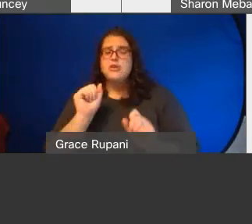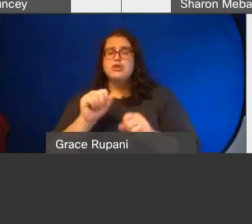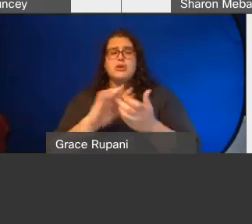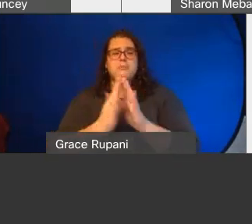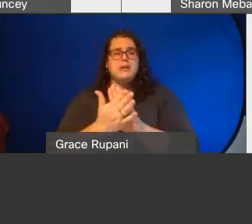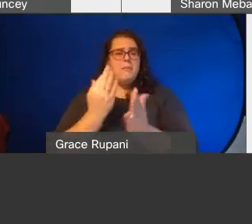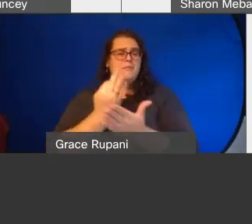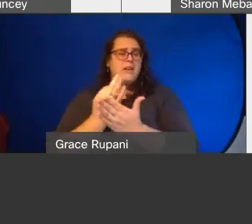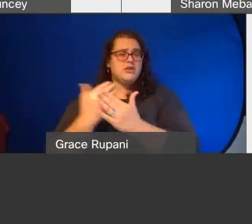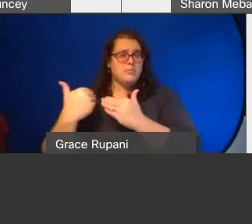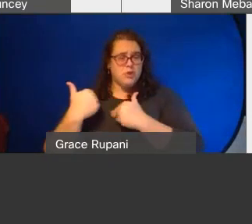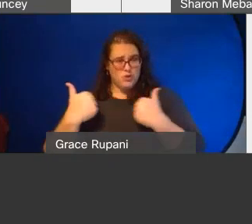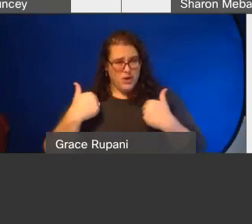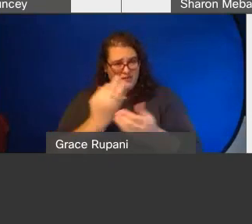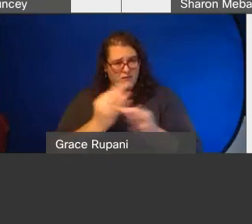burden.